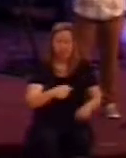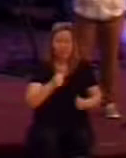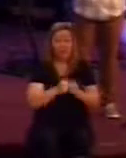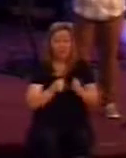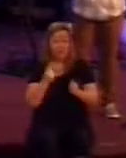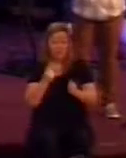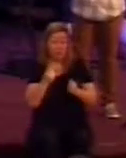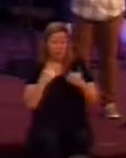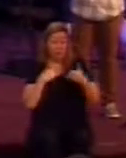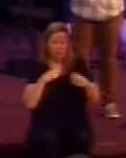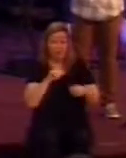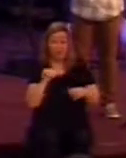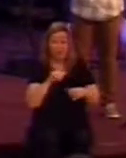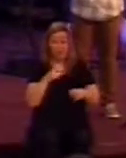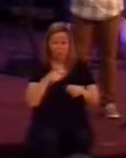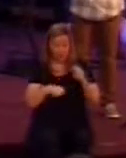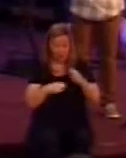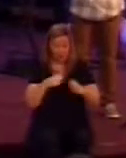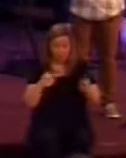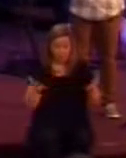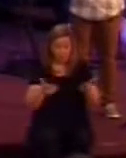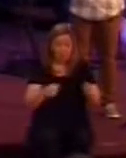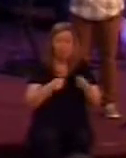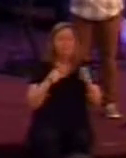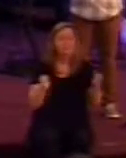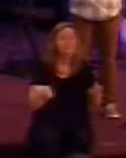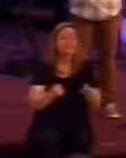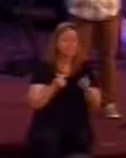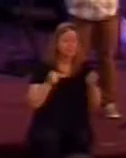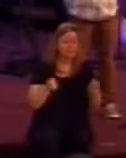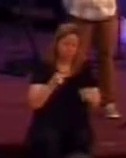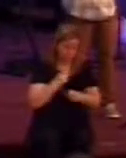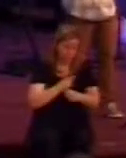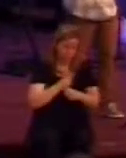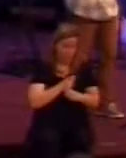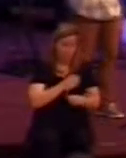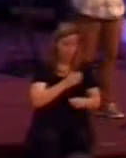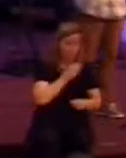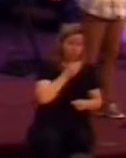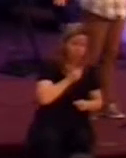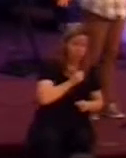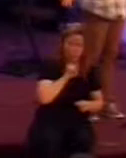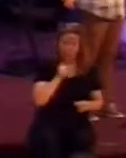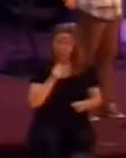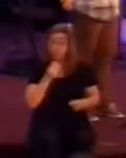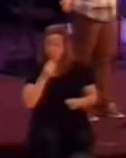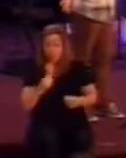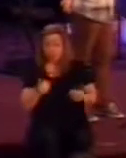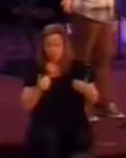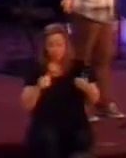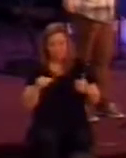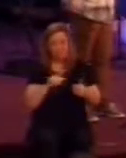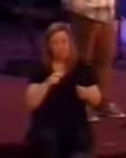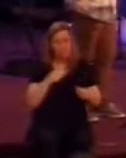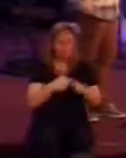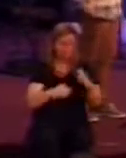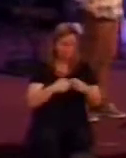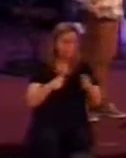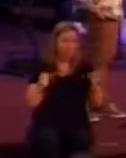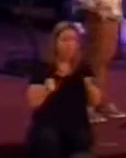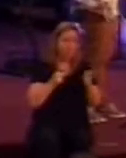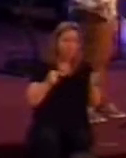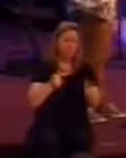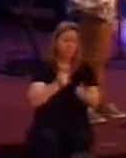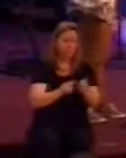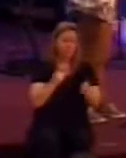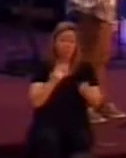everyone's got the same problem, which is sin, right? Both Jews and Gentiles, you have the same problem, sin. And everyone's got the